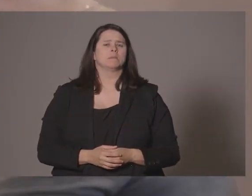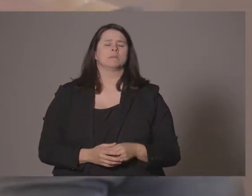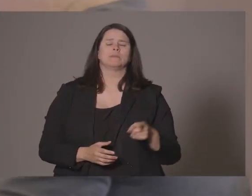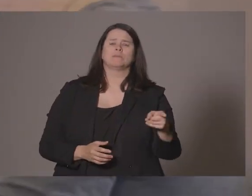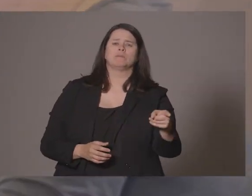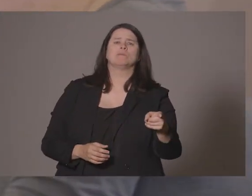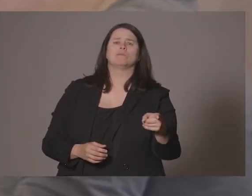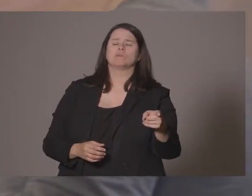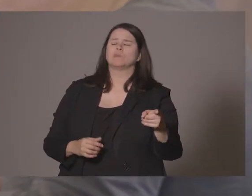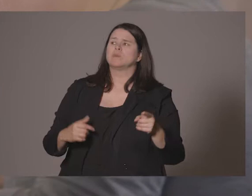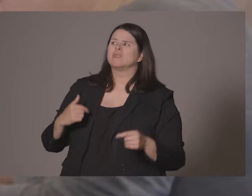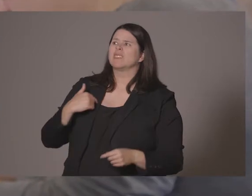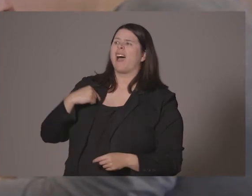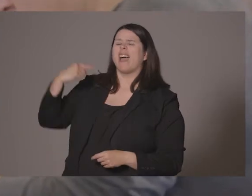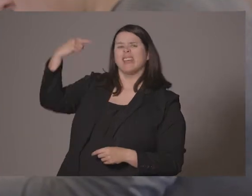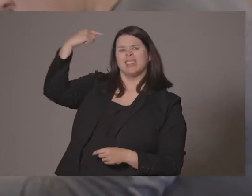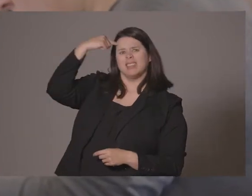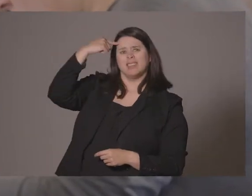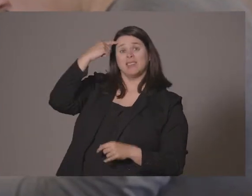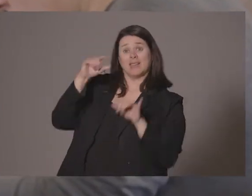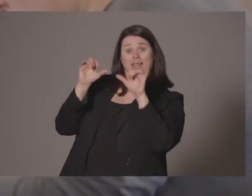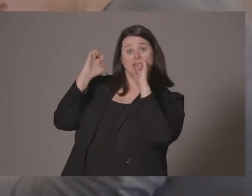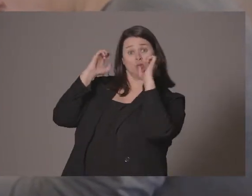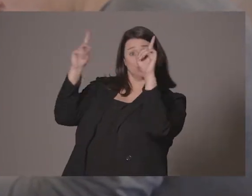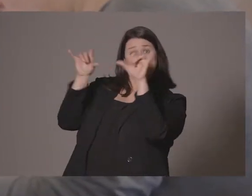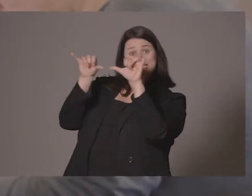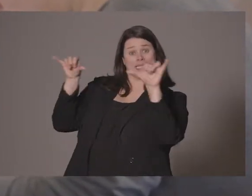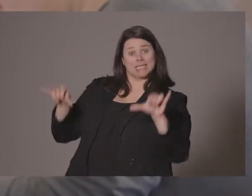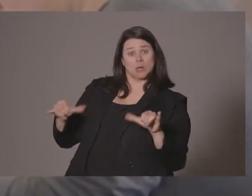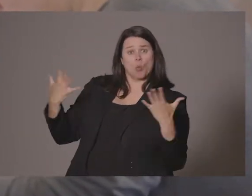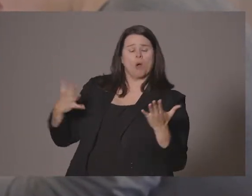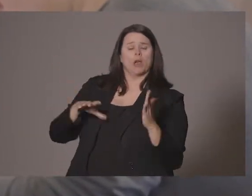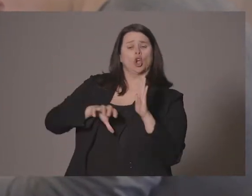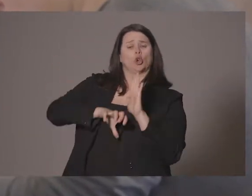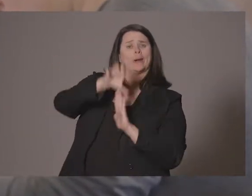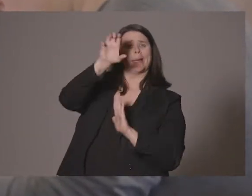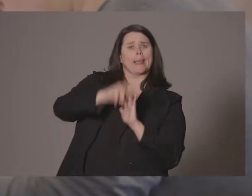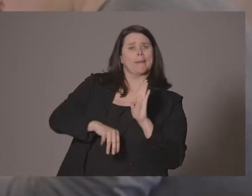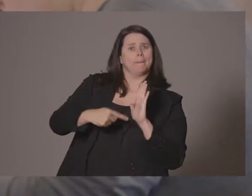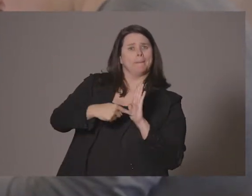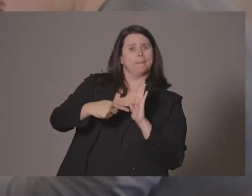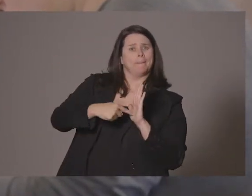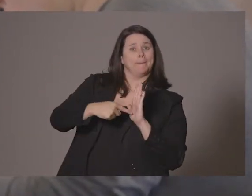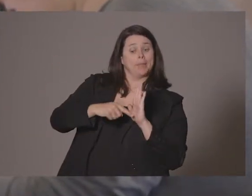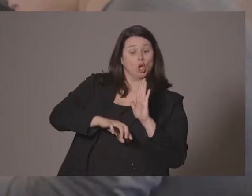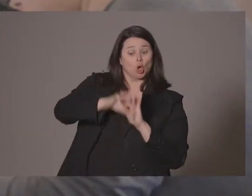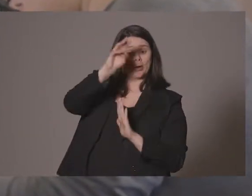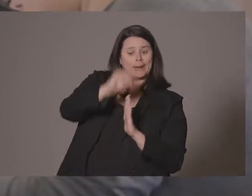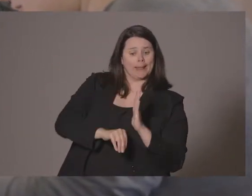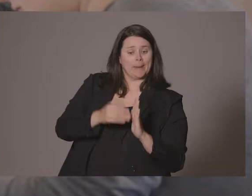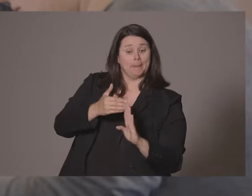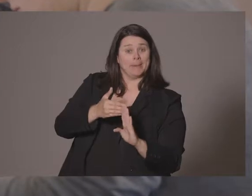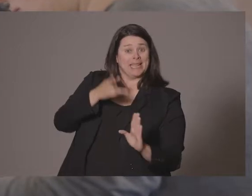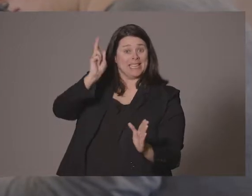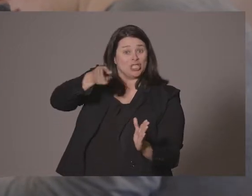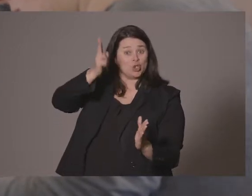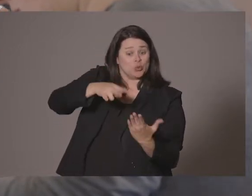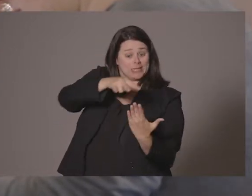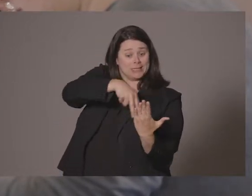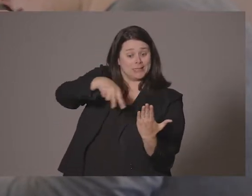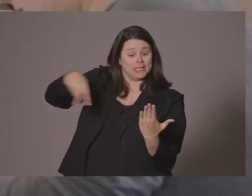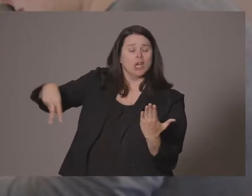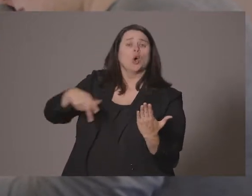I think both in like how curriculum are formed and like who's portrayed historically as kind of the